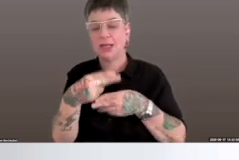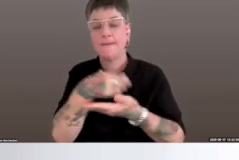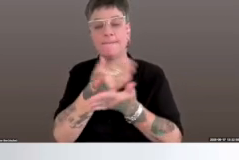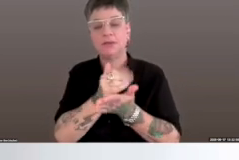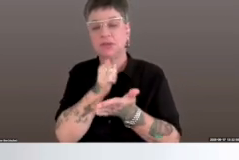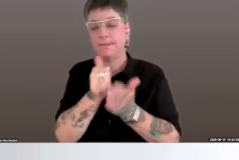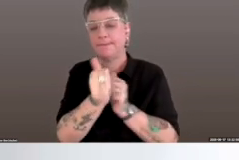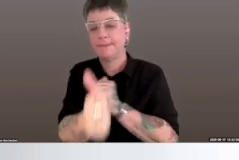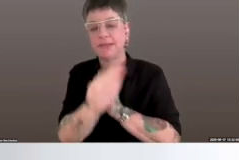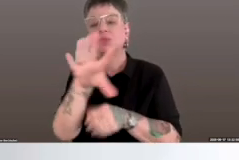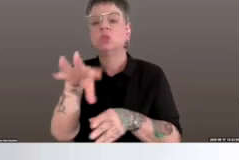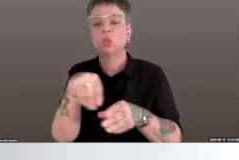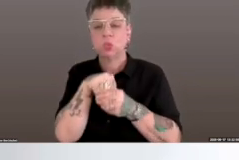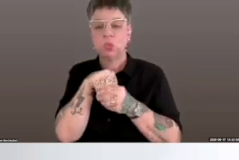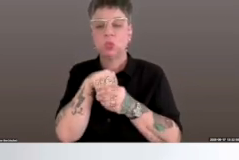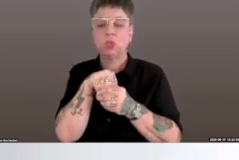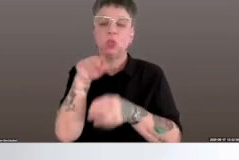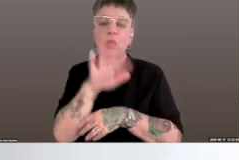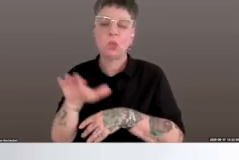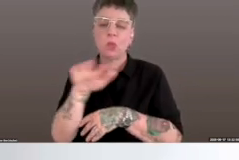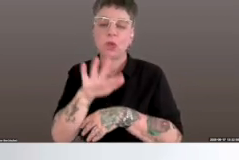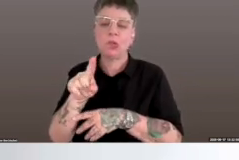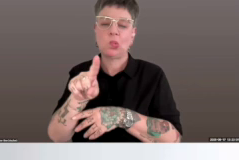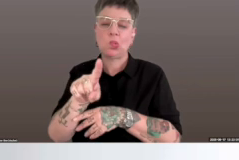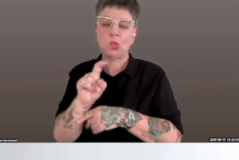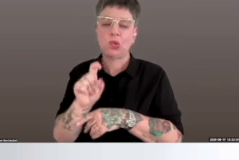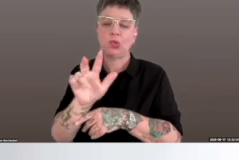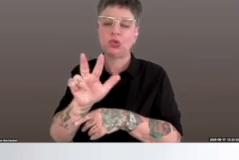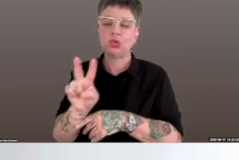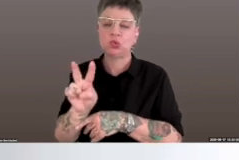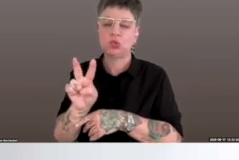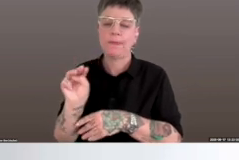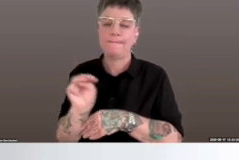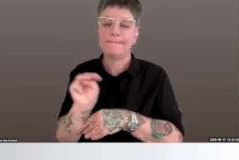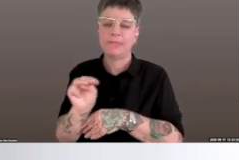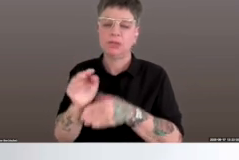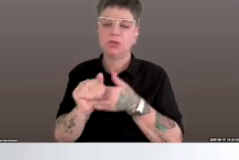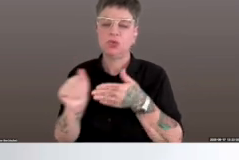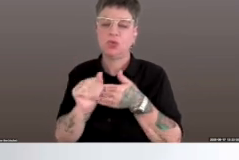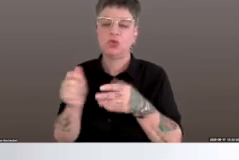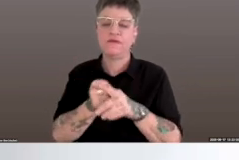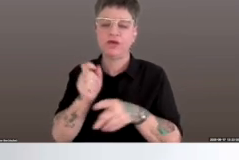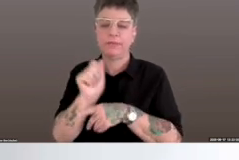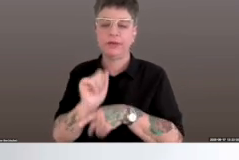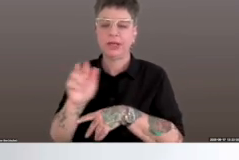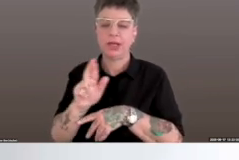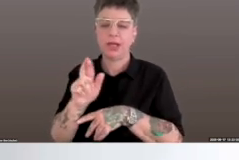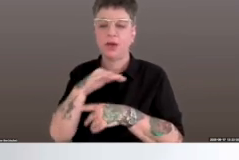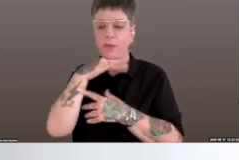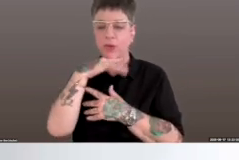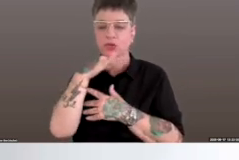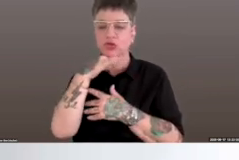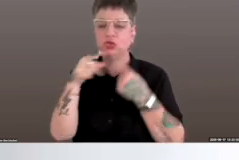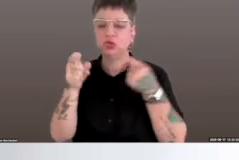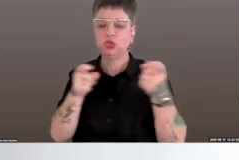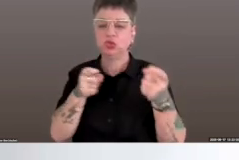legislature also includes approximately $132 million from the Air Pollution Control Fund for the